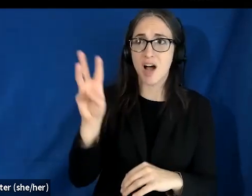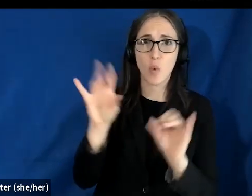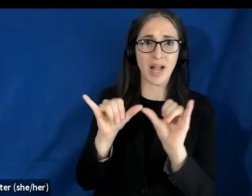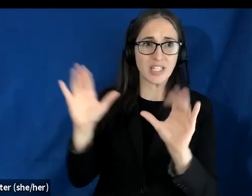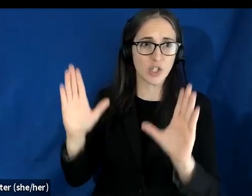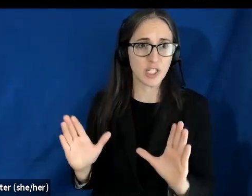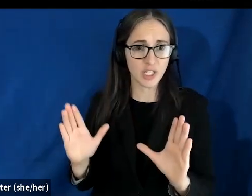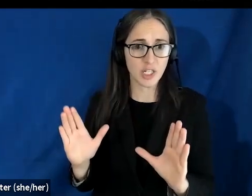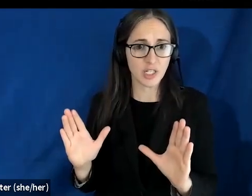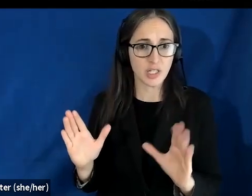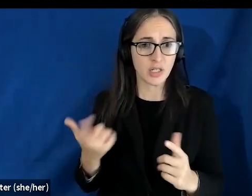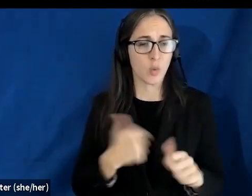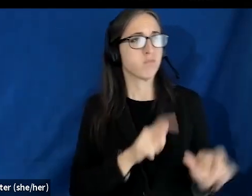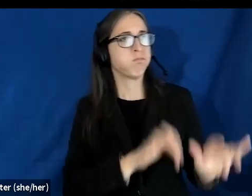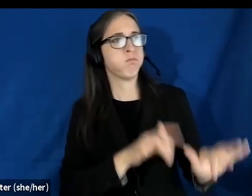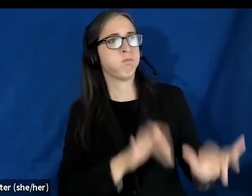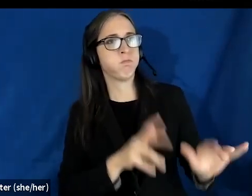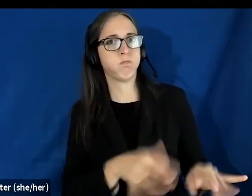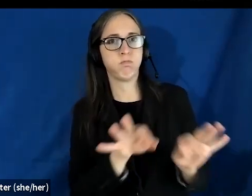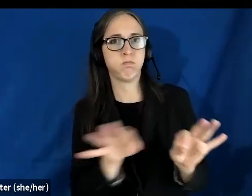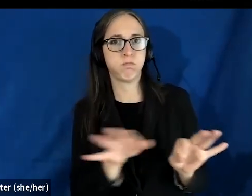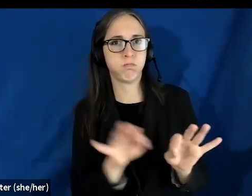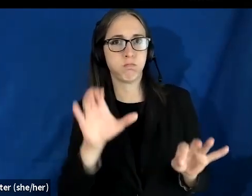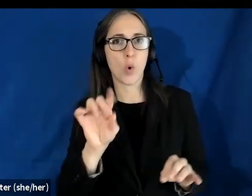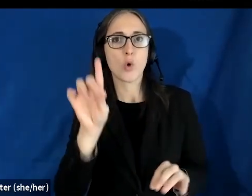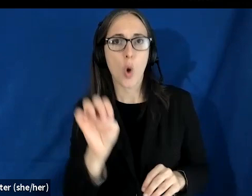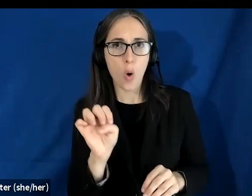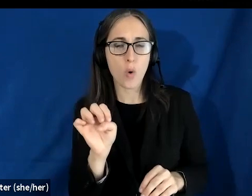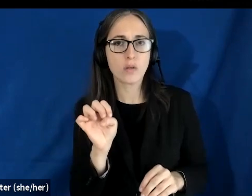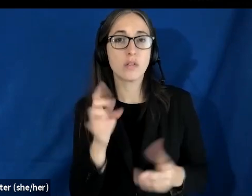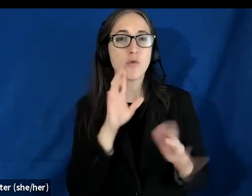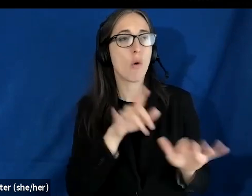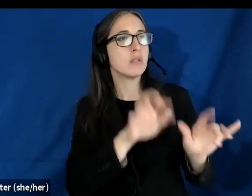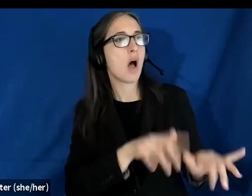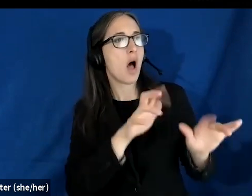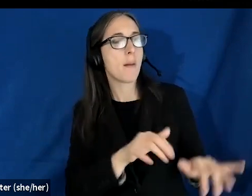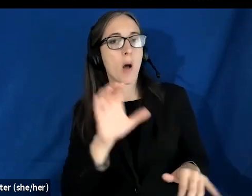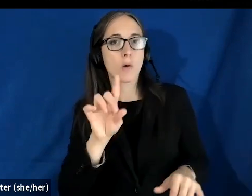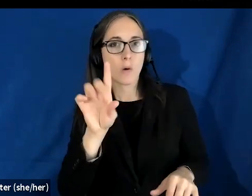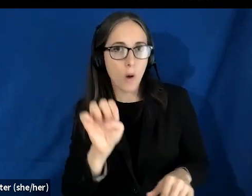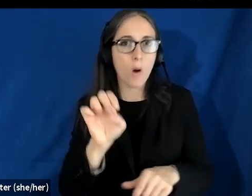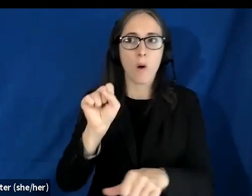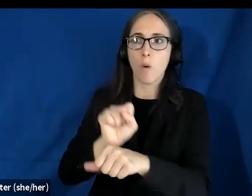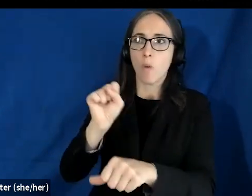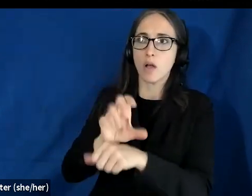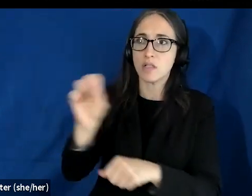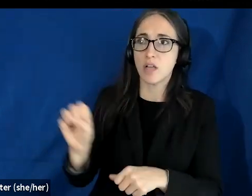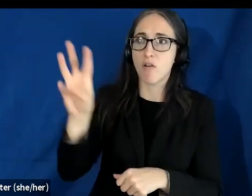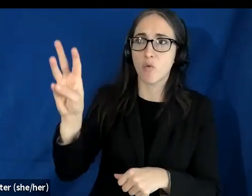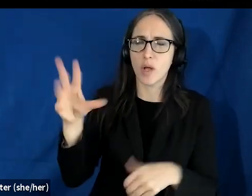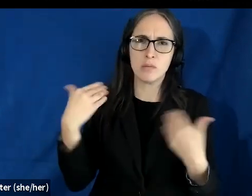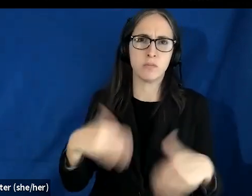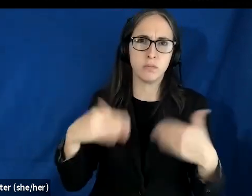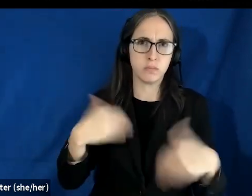night long typing code. And so typing code and working on, software, it's already difficult in